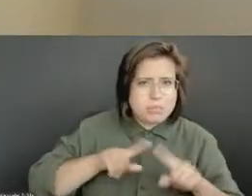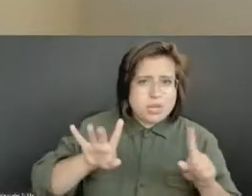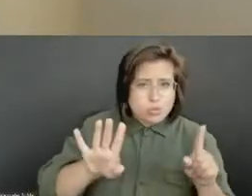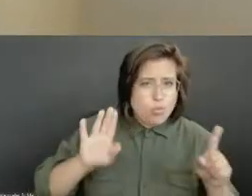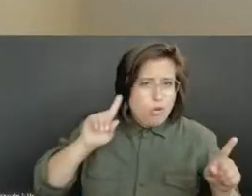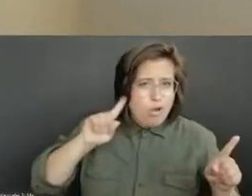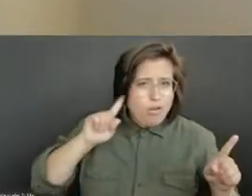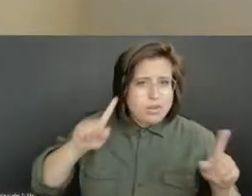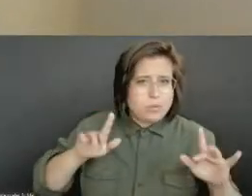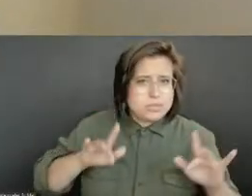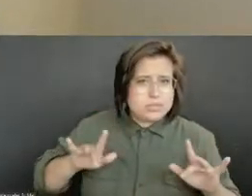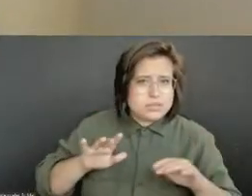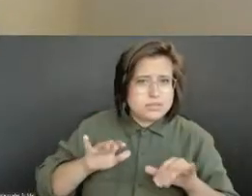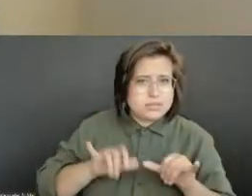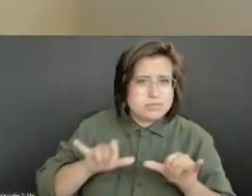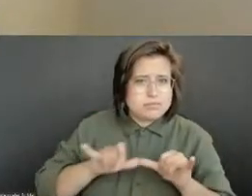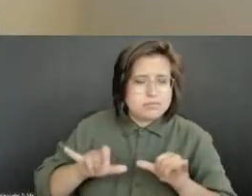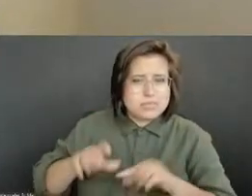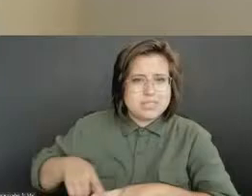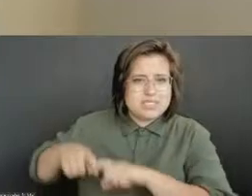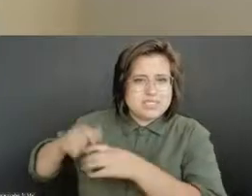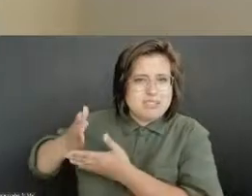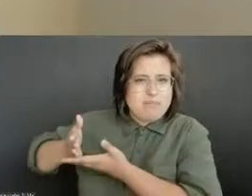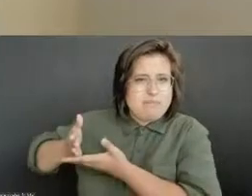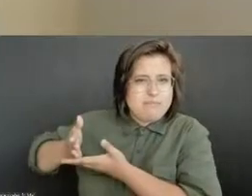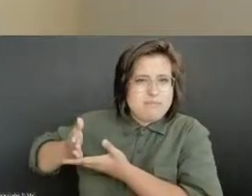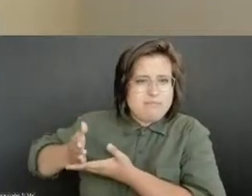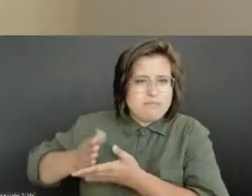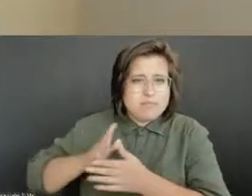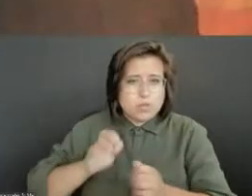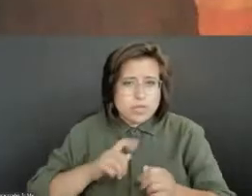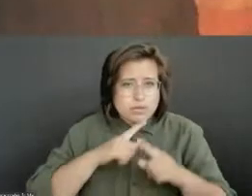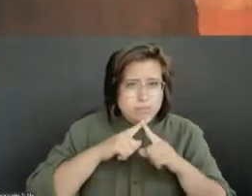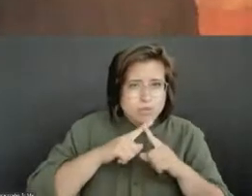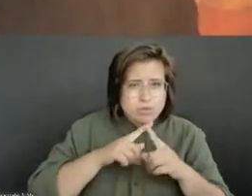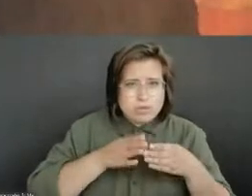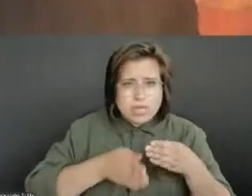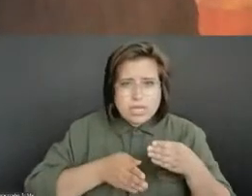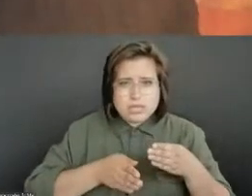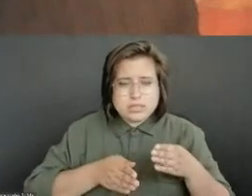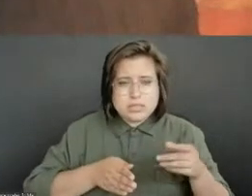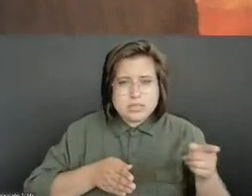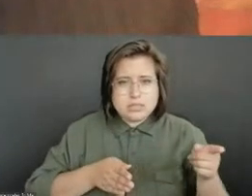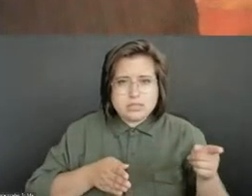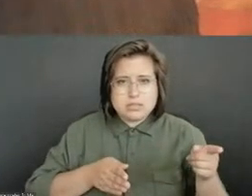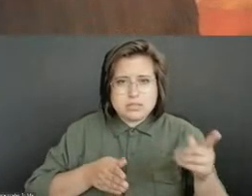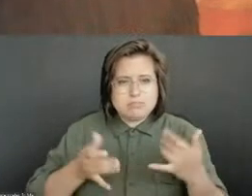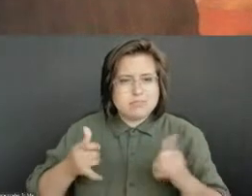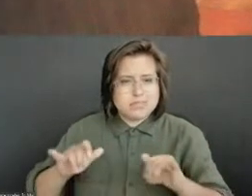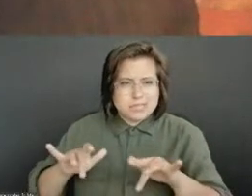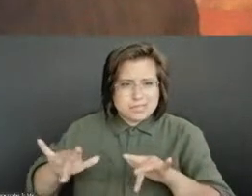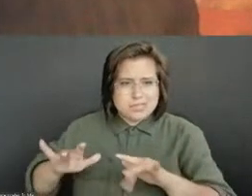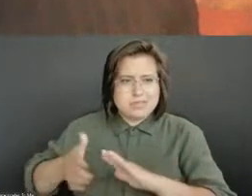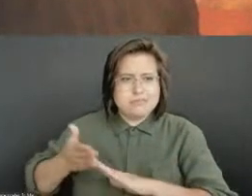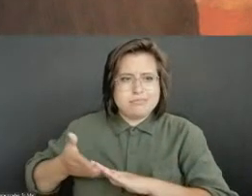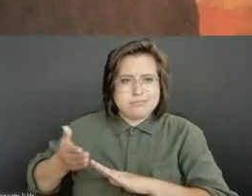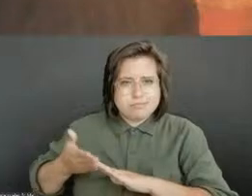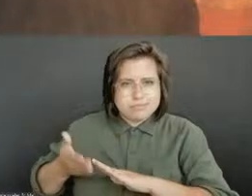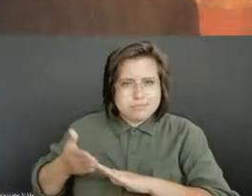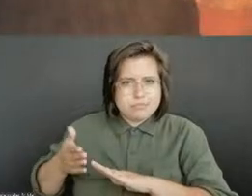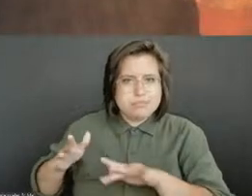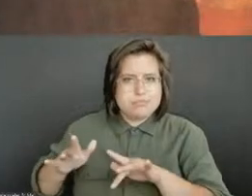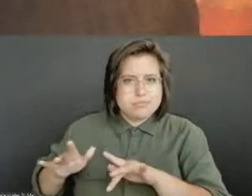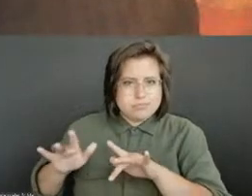itself. You can mute it or end it. But then please go ahead. We'll circle back to Mr. John